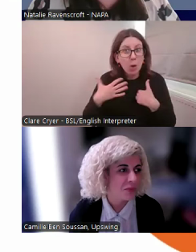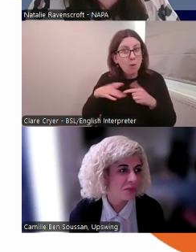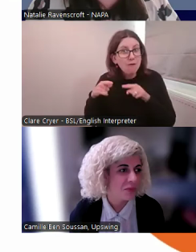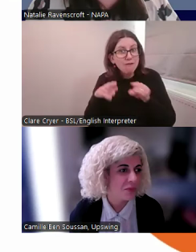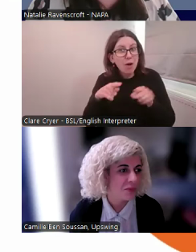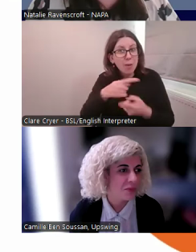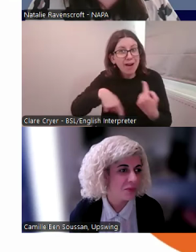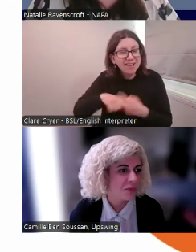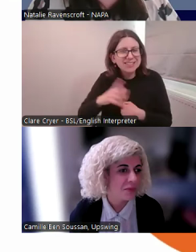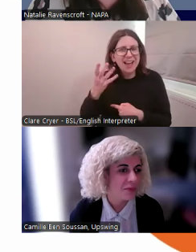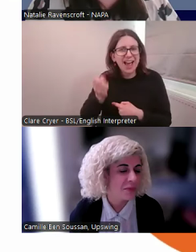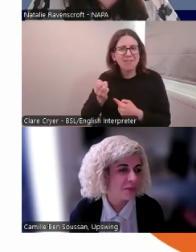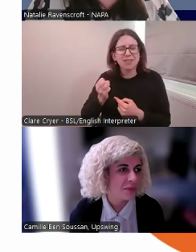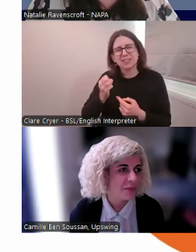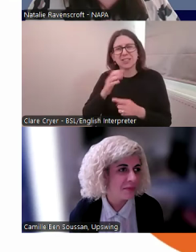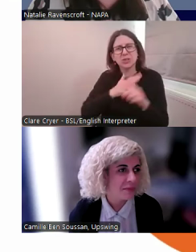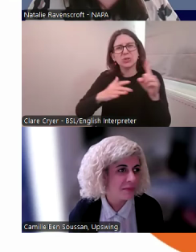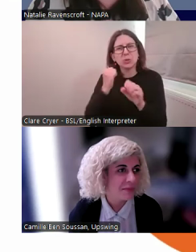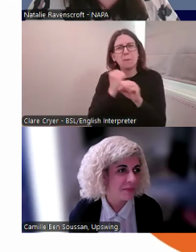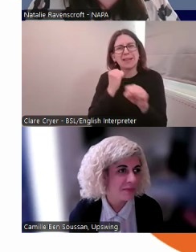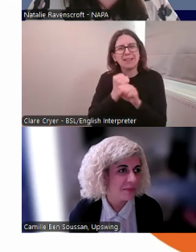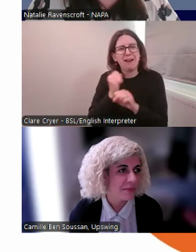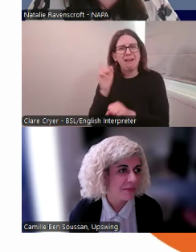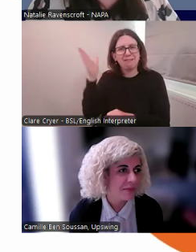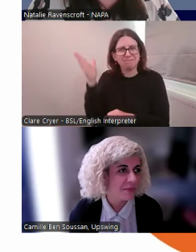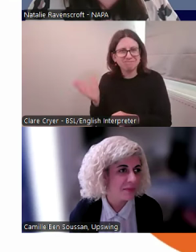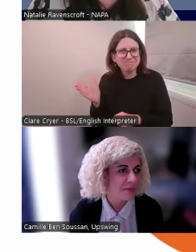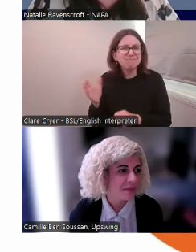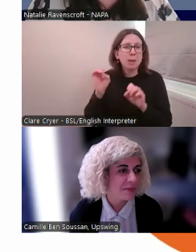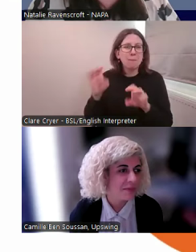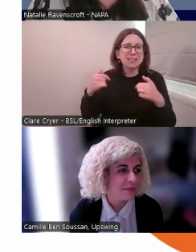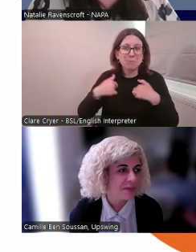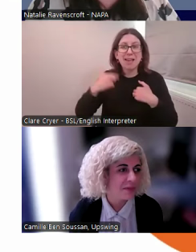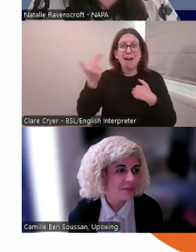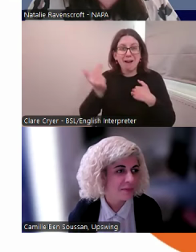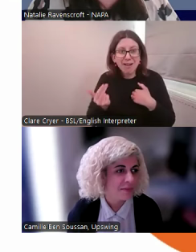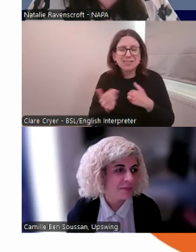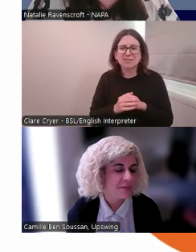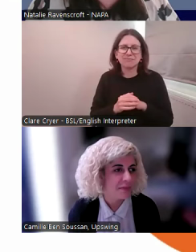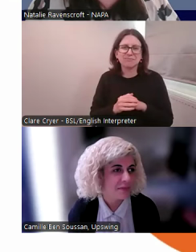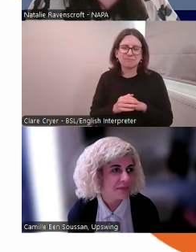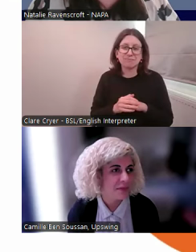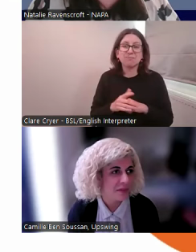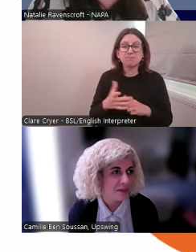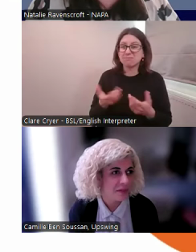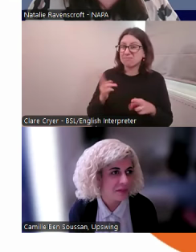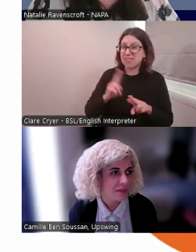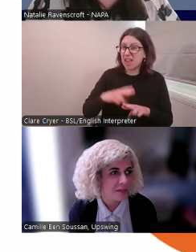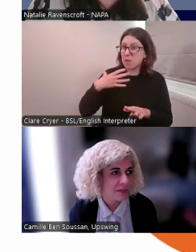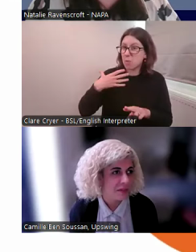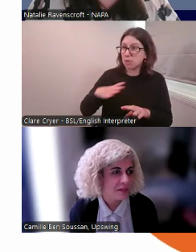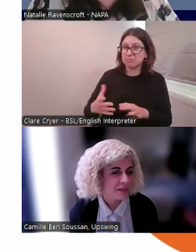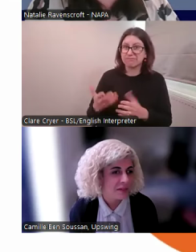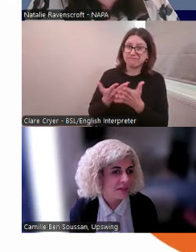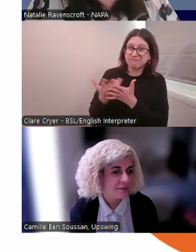our social media handles, Magic Me Arts. If you want to talk to me about any support